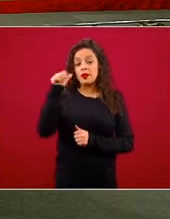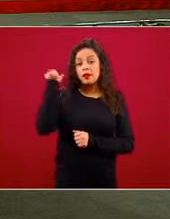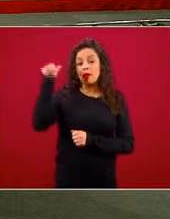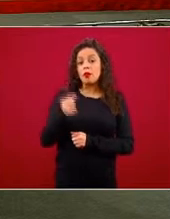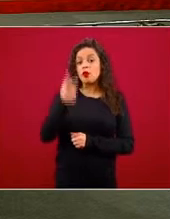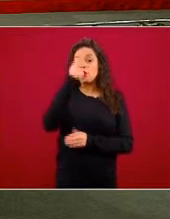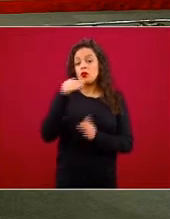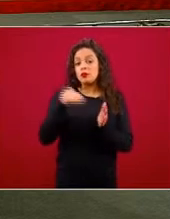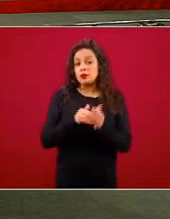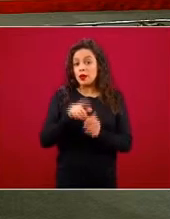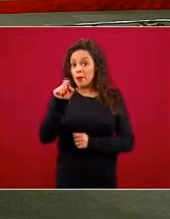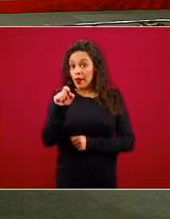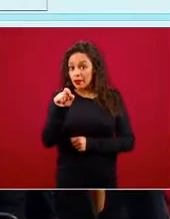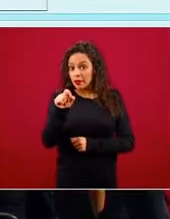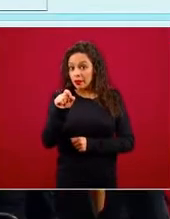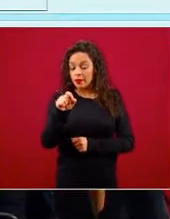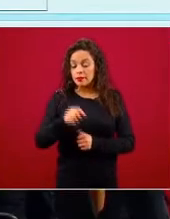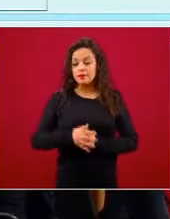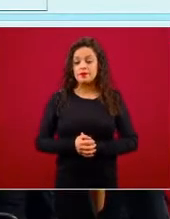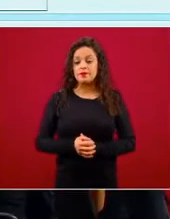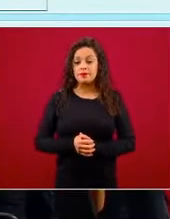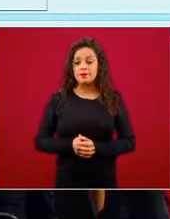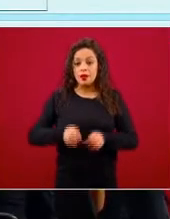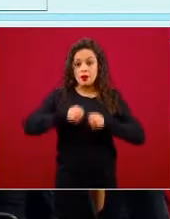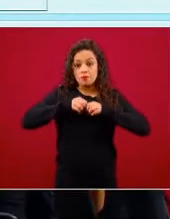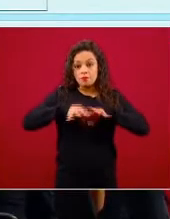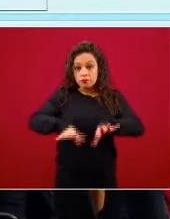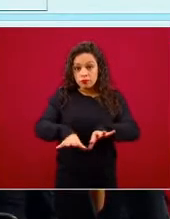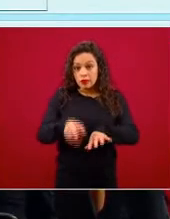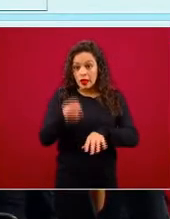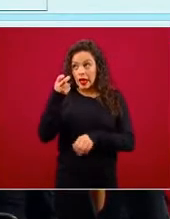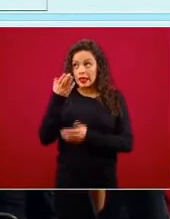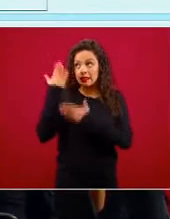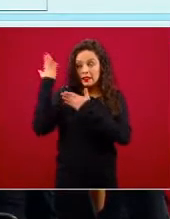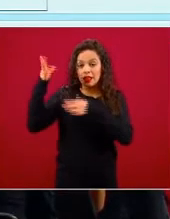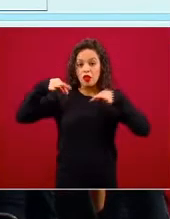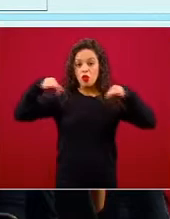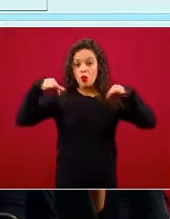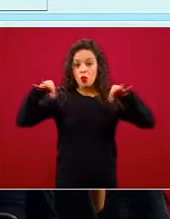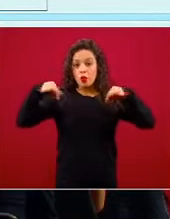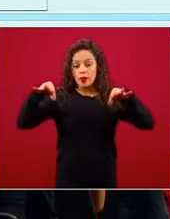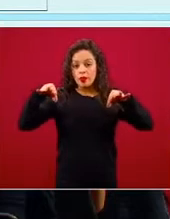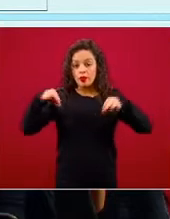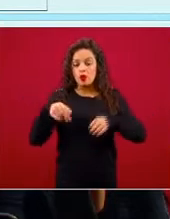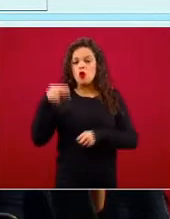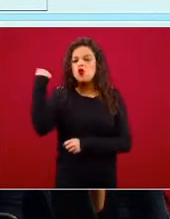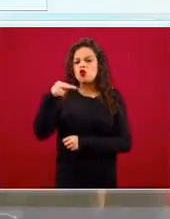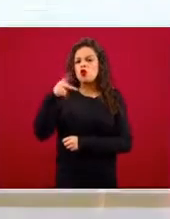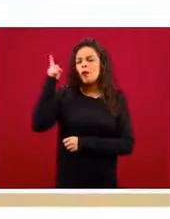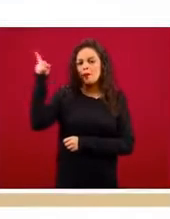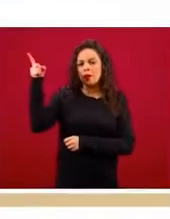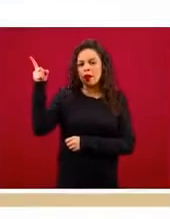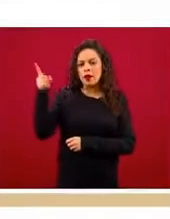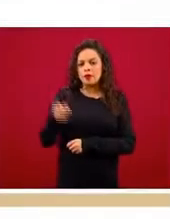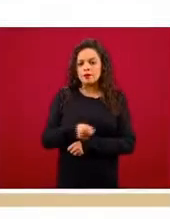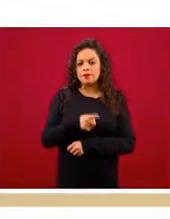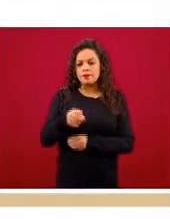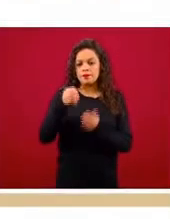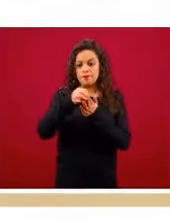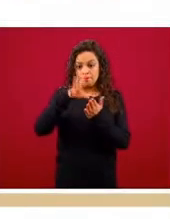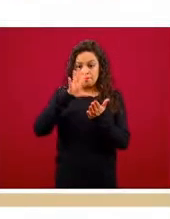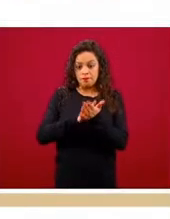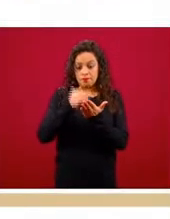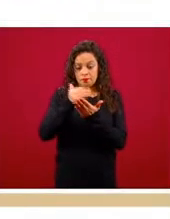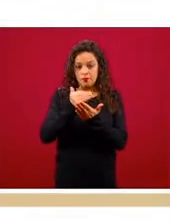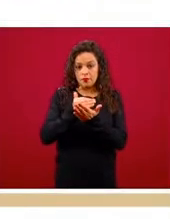here, on this paper that you see on April 13, 2020, you can see the proper way to fill out